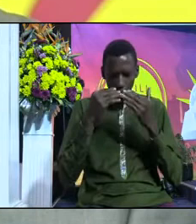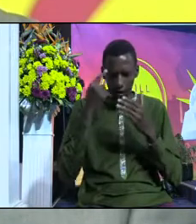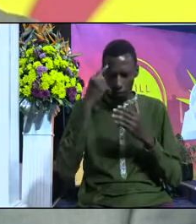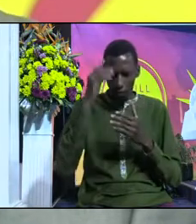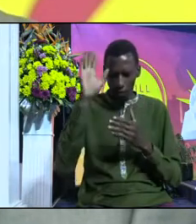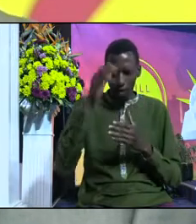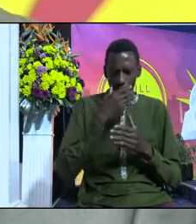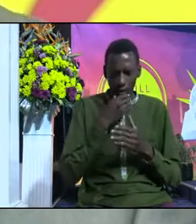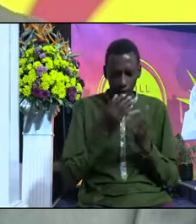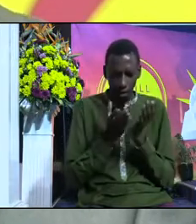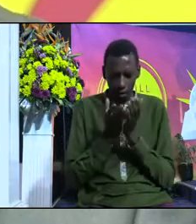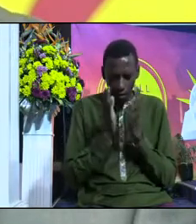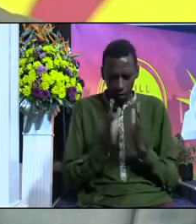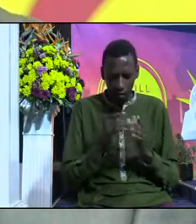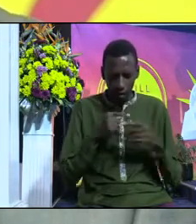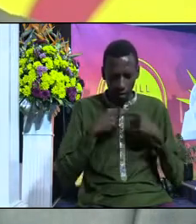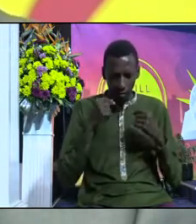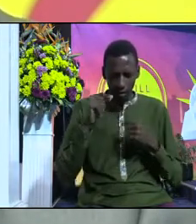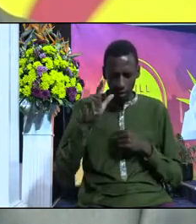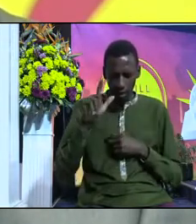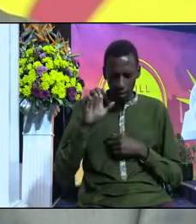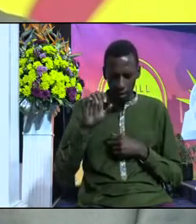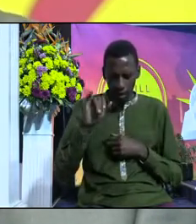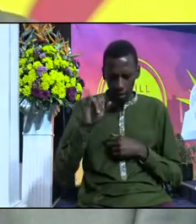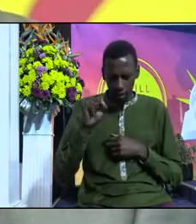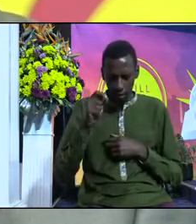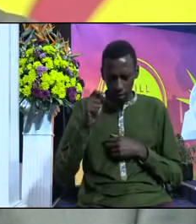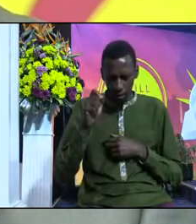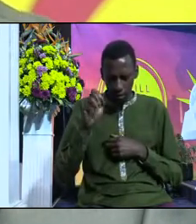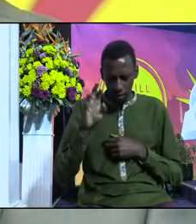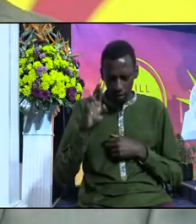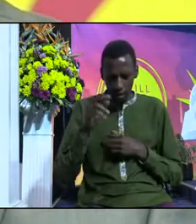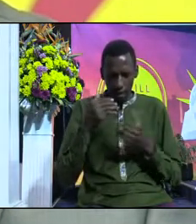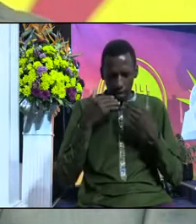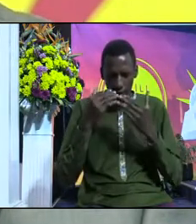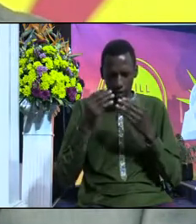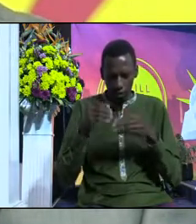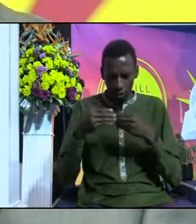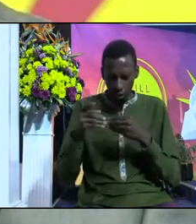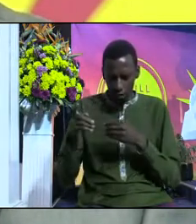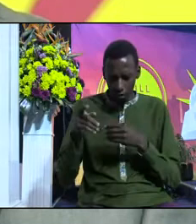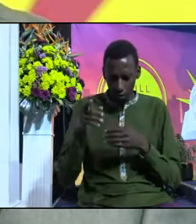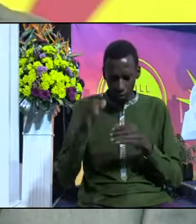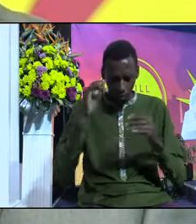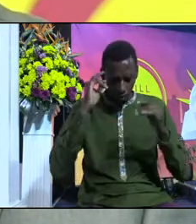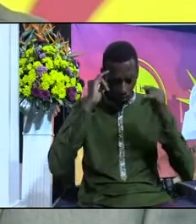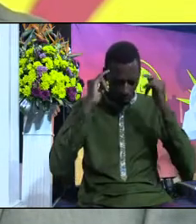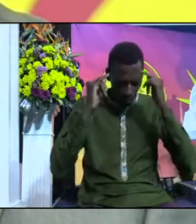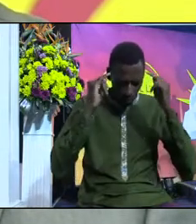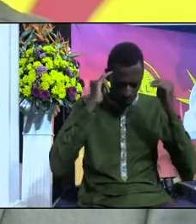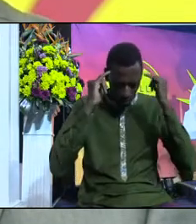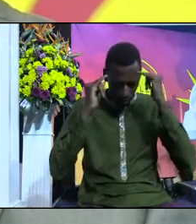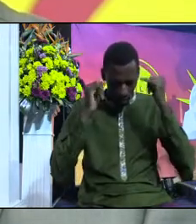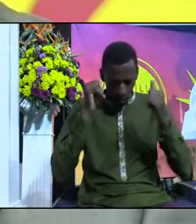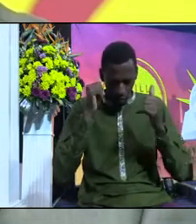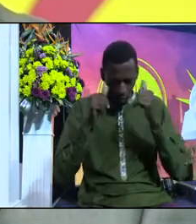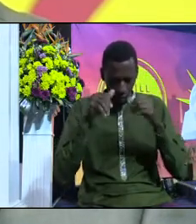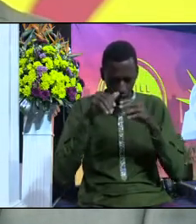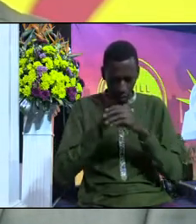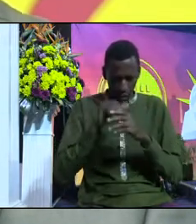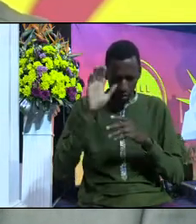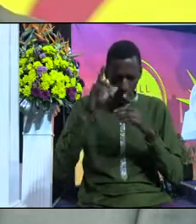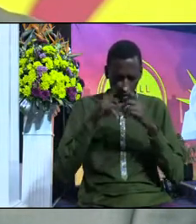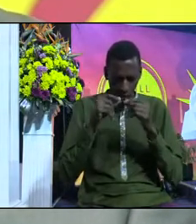manservant, Pastor Lester. Thank you, Lord, for giving him these revelations, this insight that are tucked into your word, this